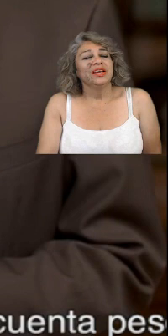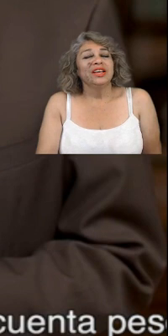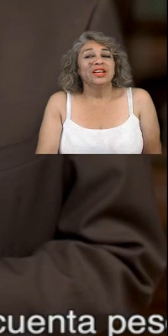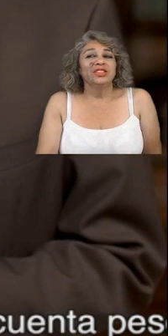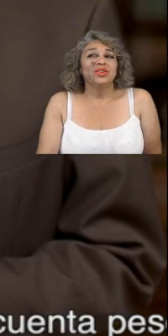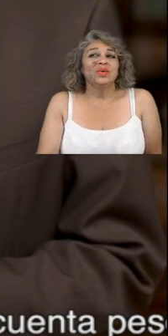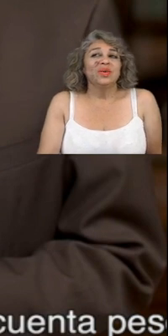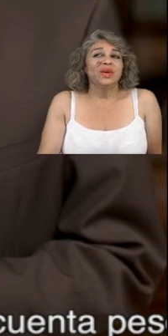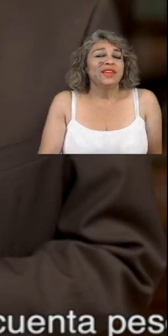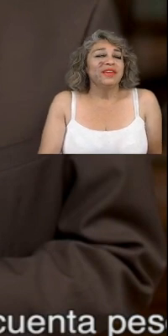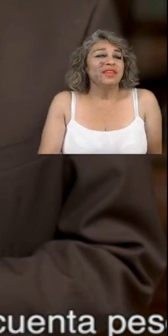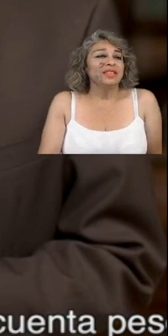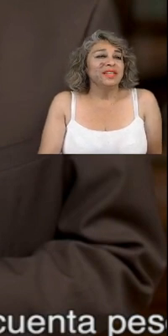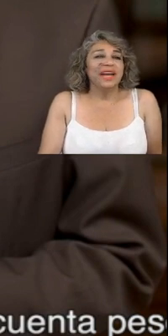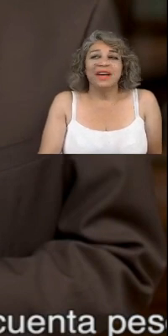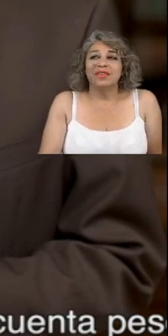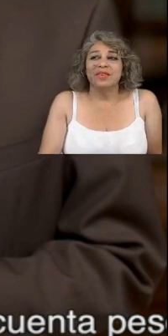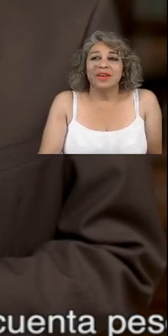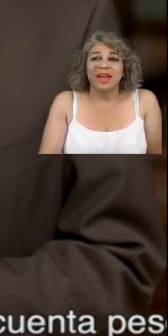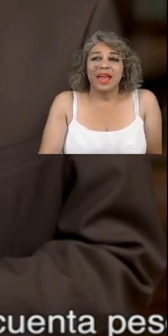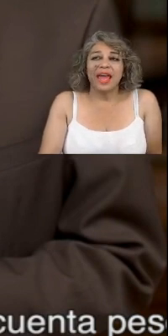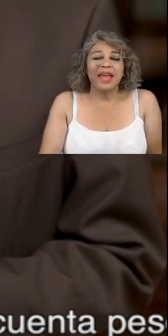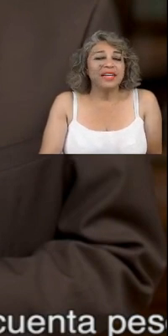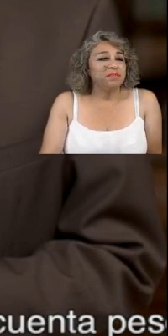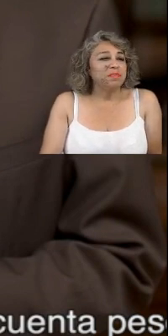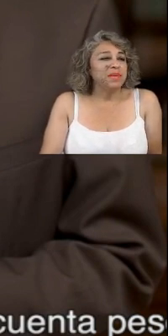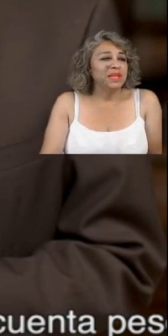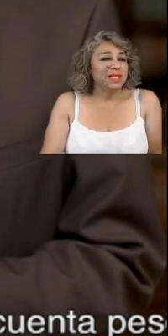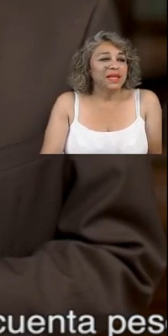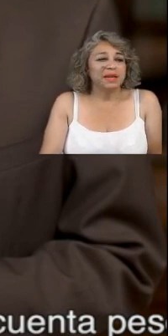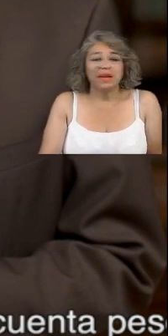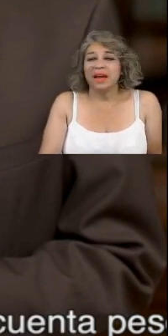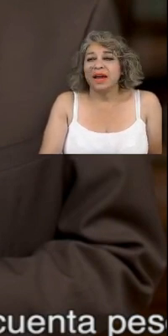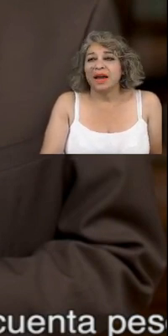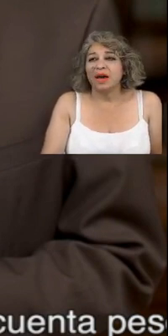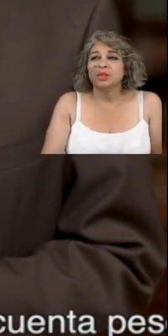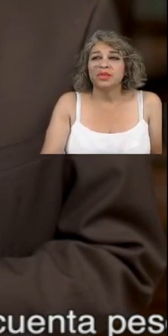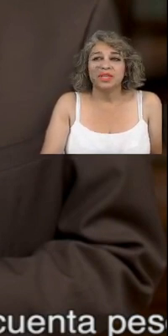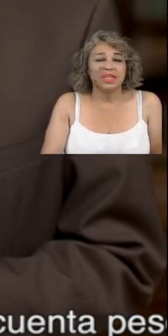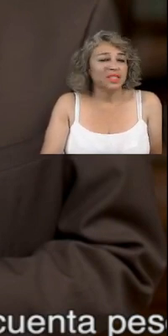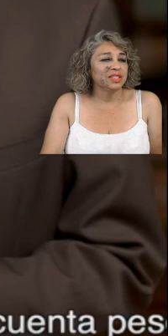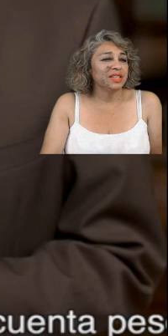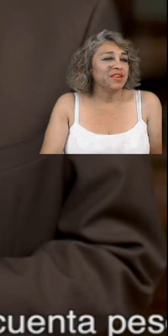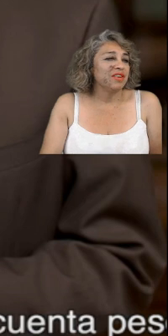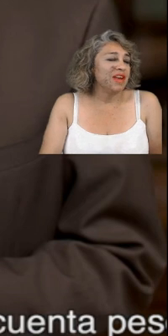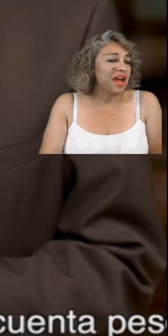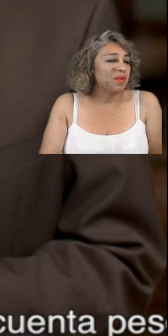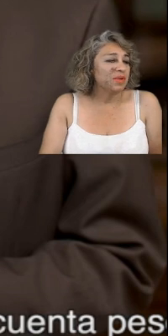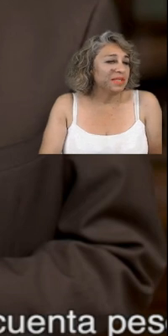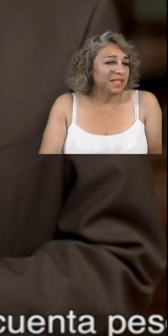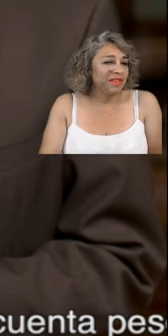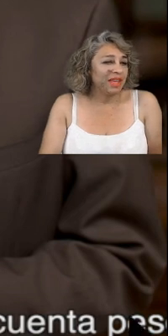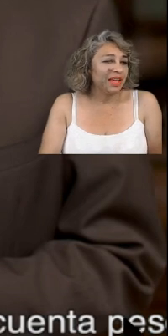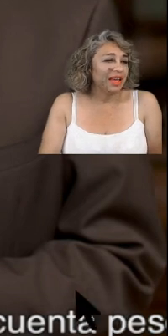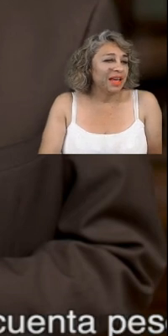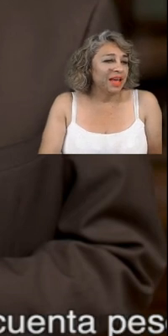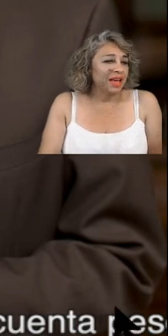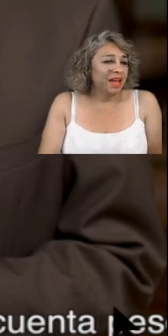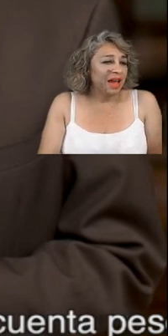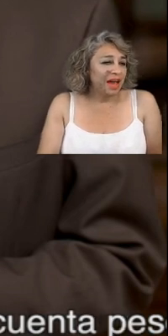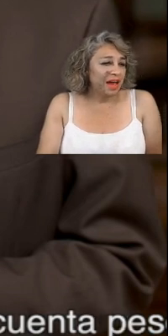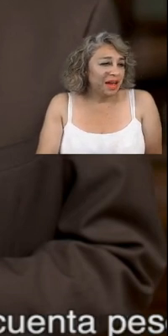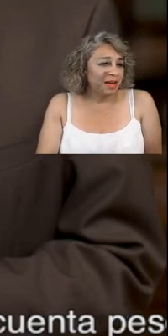so there is now 8 million older adults that are now receiving